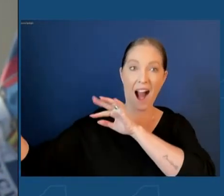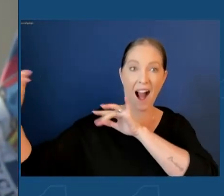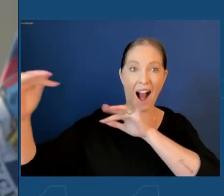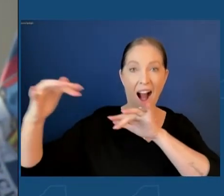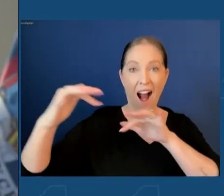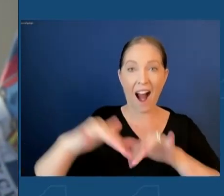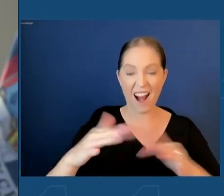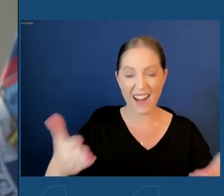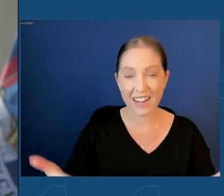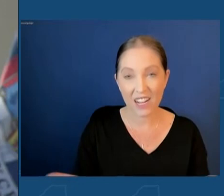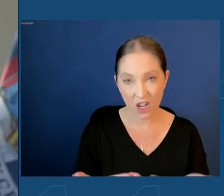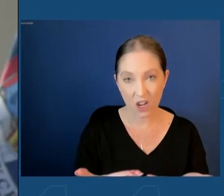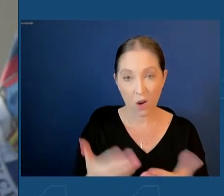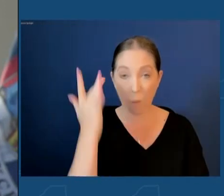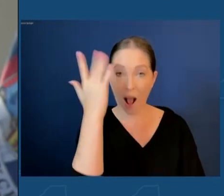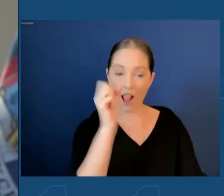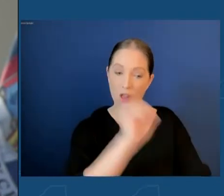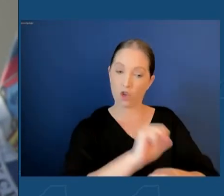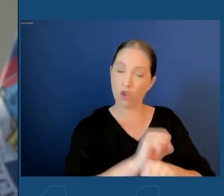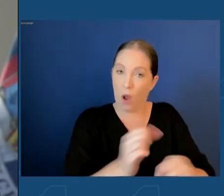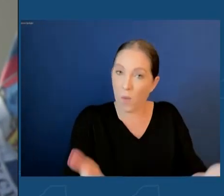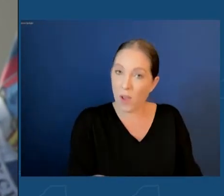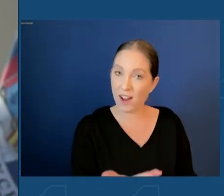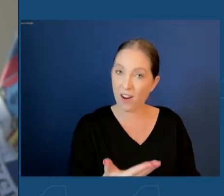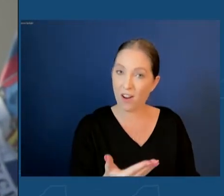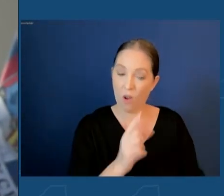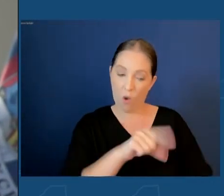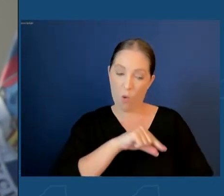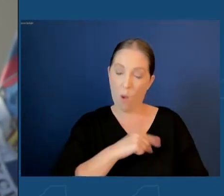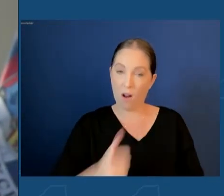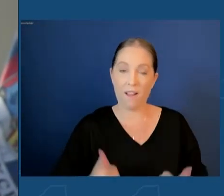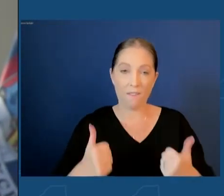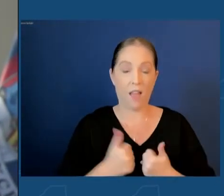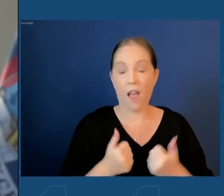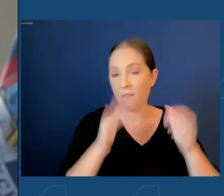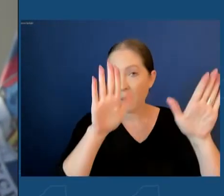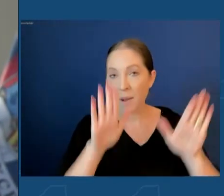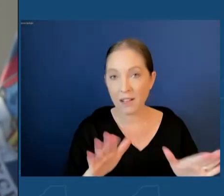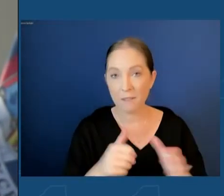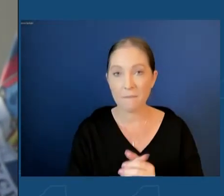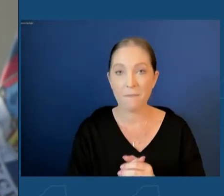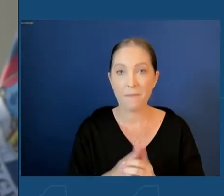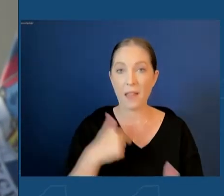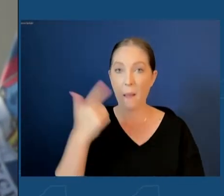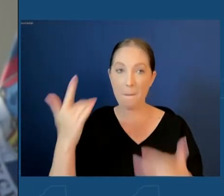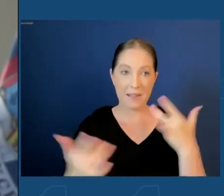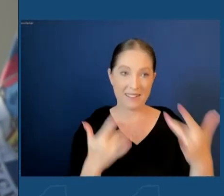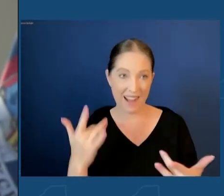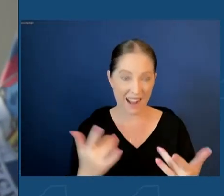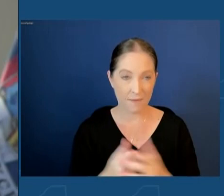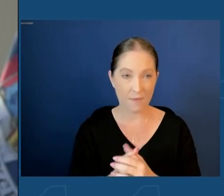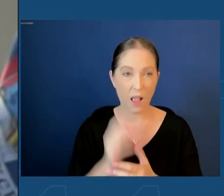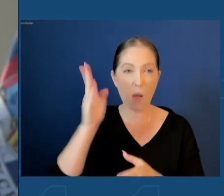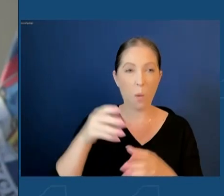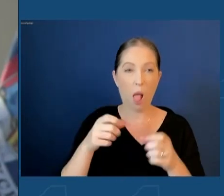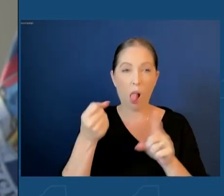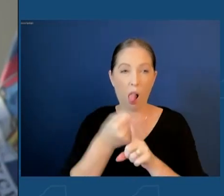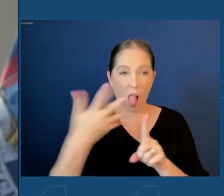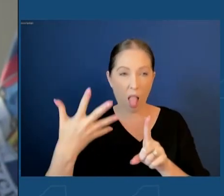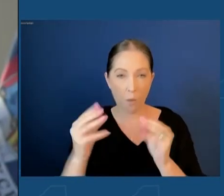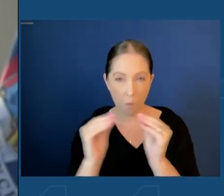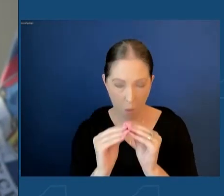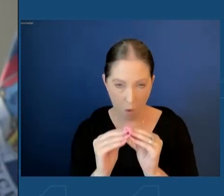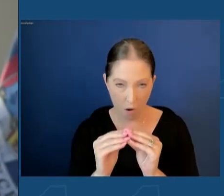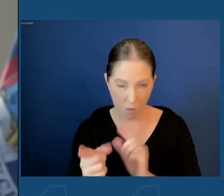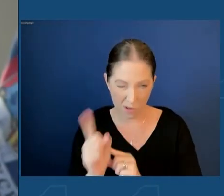here, the quality of life is second to none. So I'm excited about this, and I'm going to talk about some of the specifics here in a second. I think